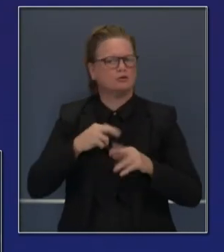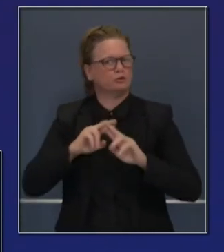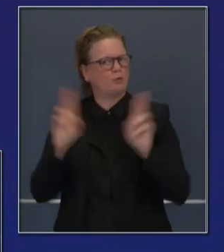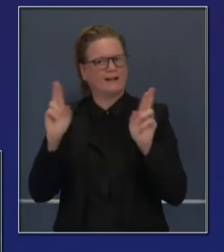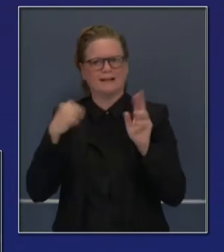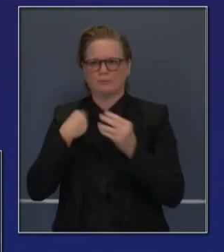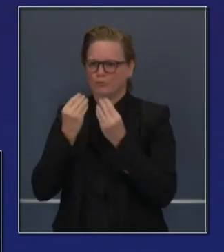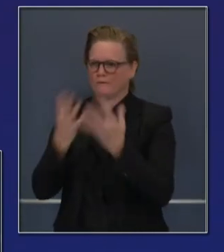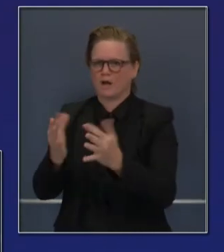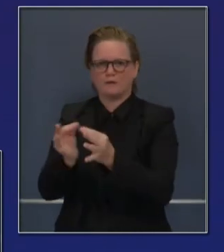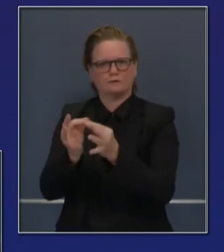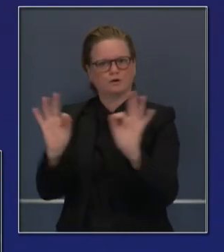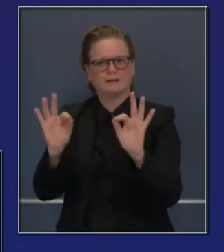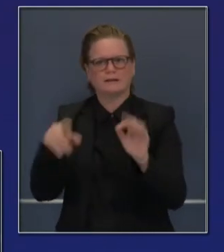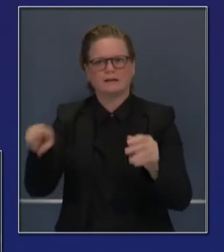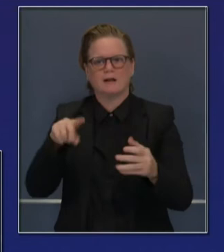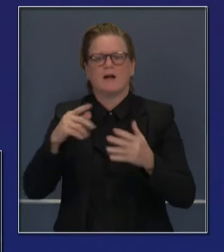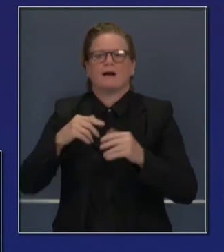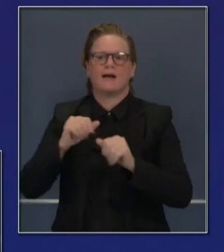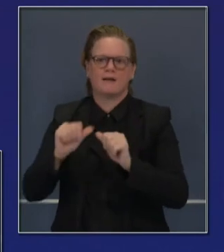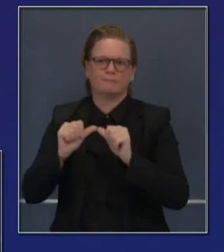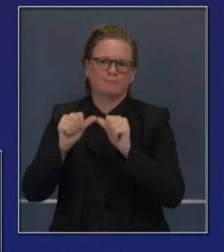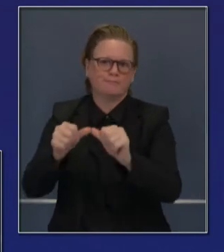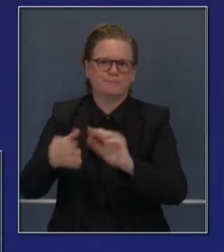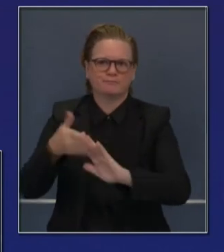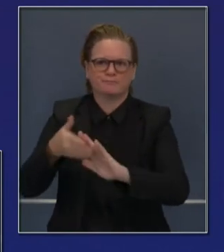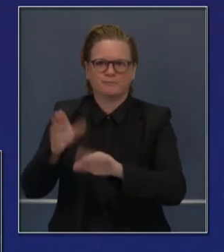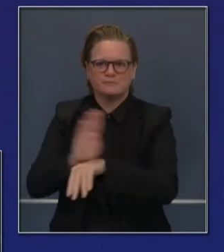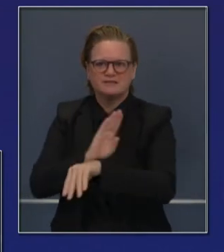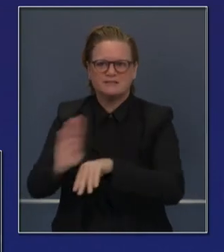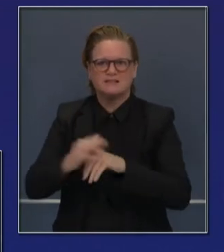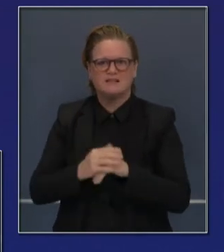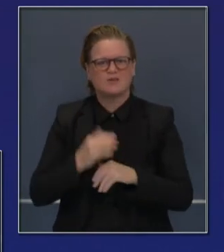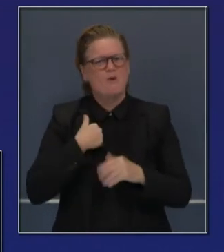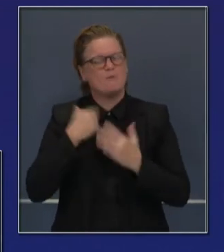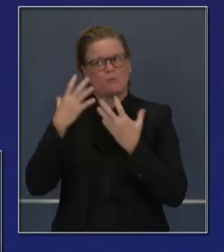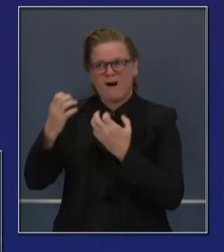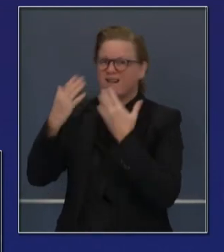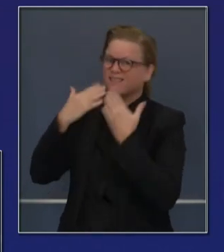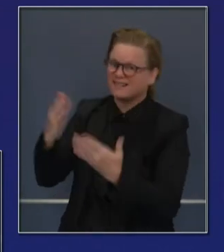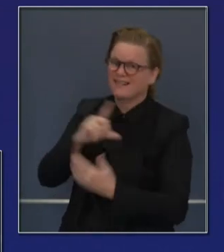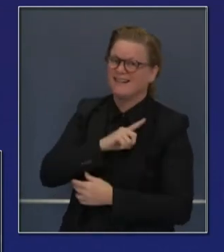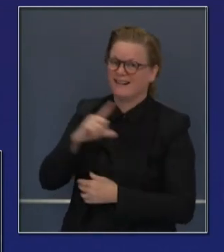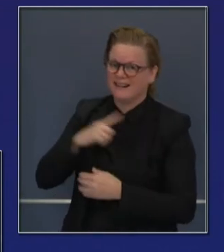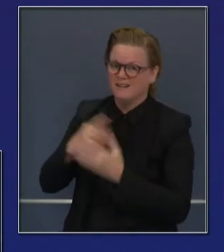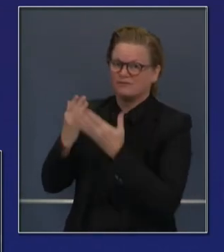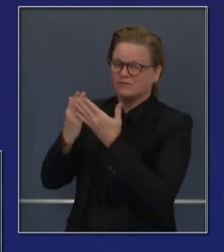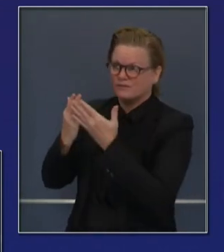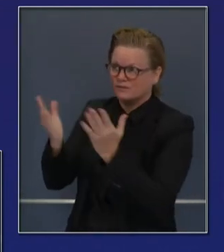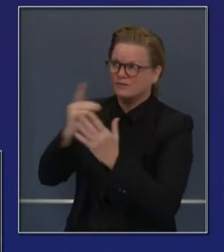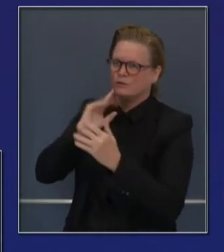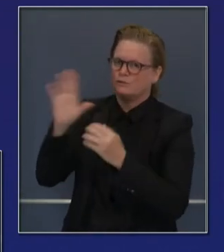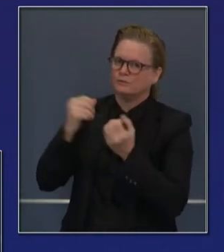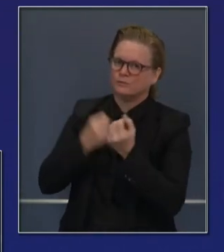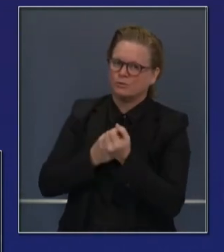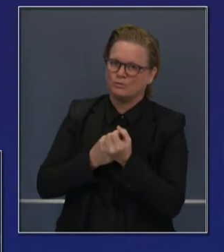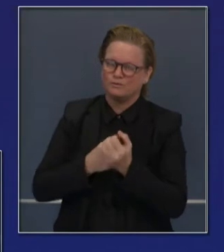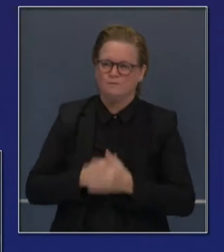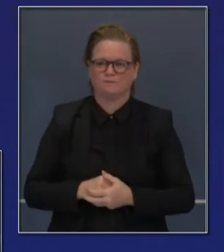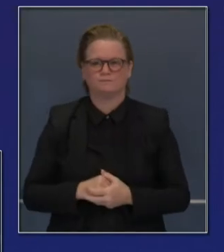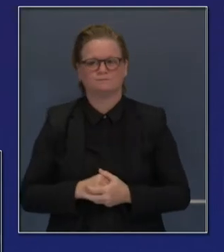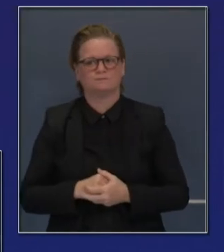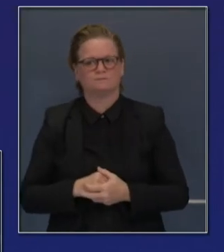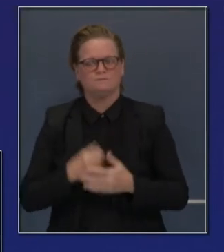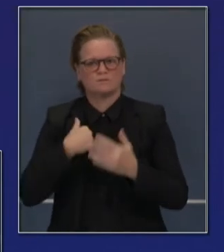additional support. Again, I want to thank the legislature for their strong work in this to really amplify the work that's being done in our 86